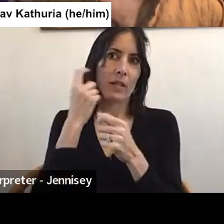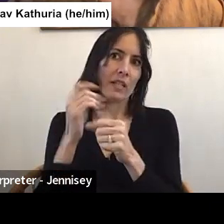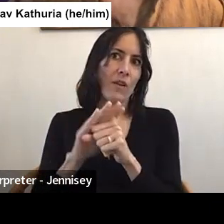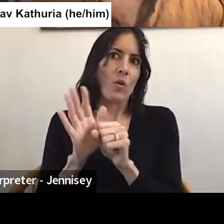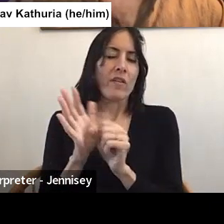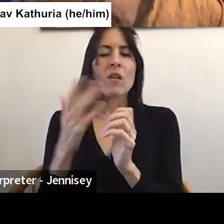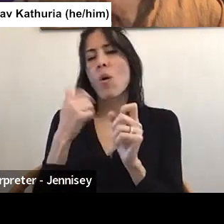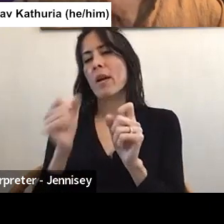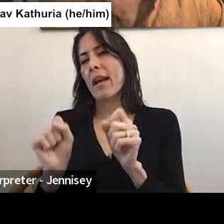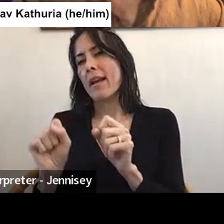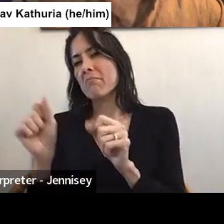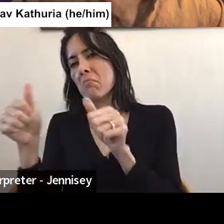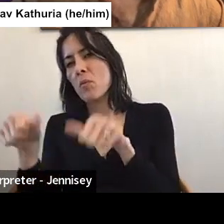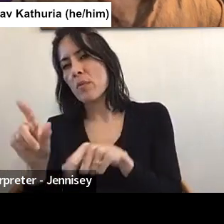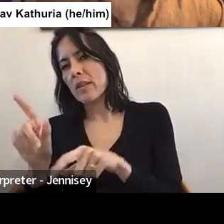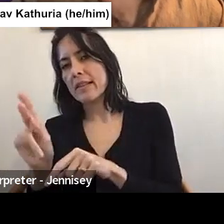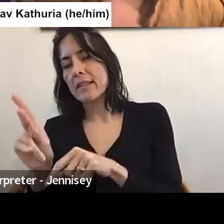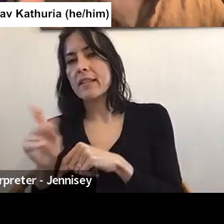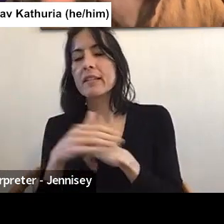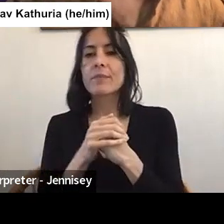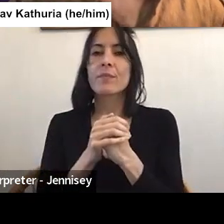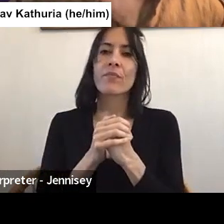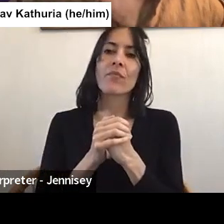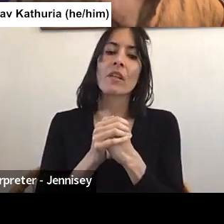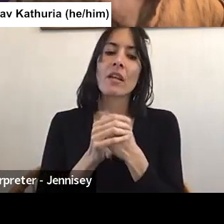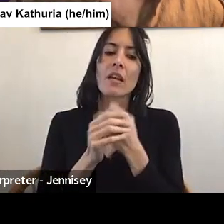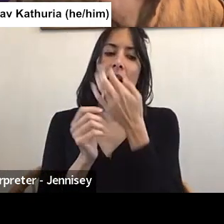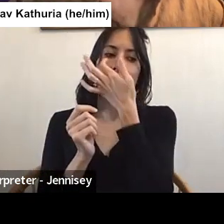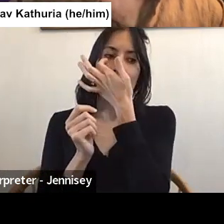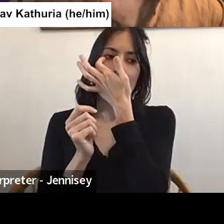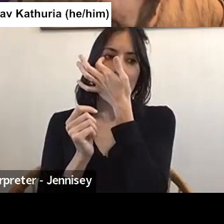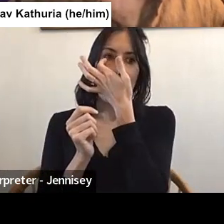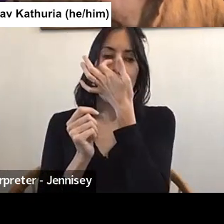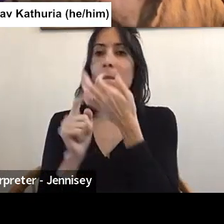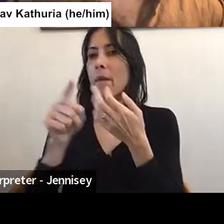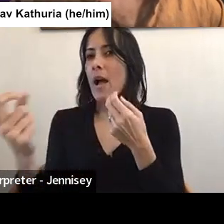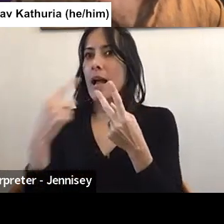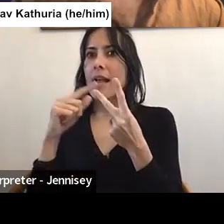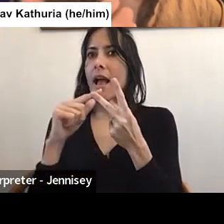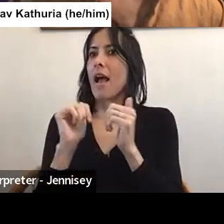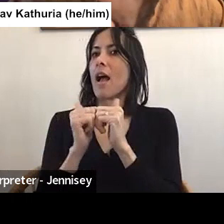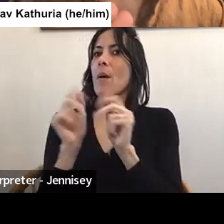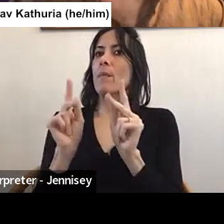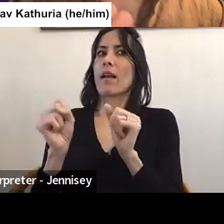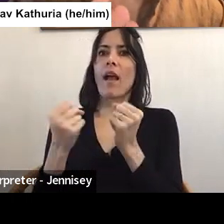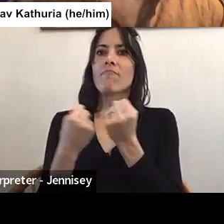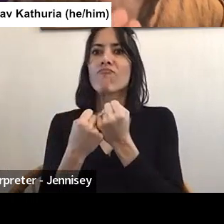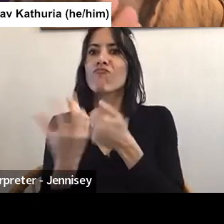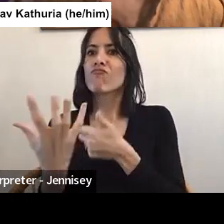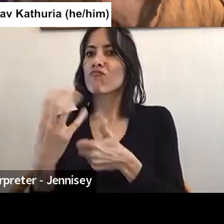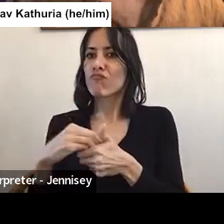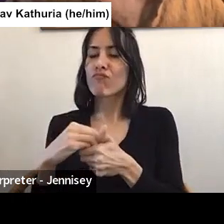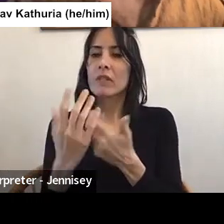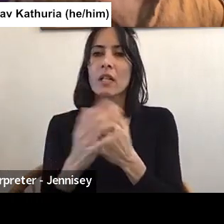too. And in terms of the second part of the question of, you know, what folks can do to support, you know, there's been so much